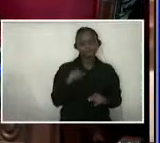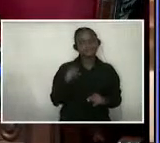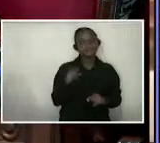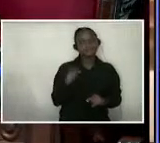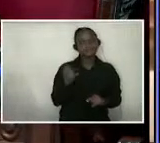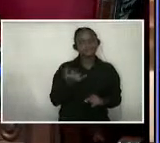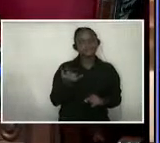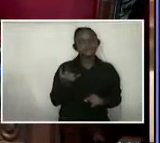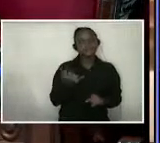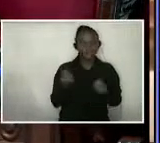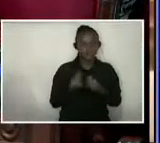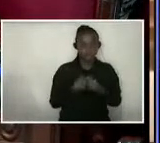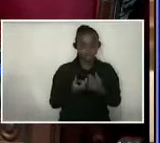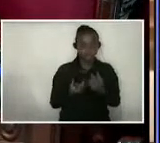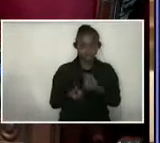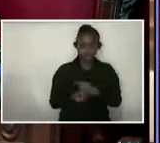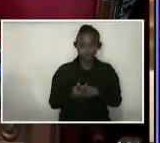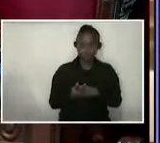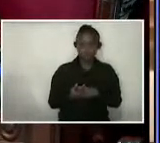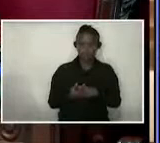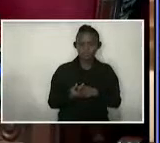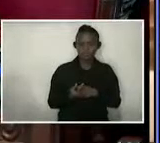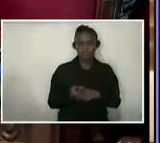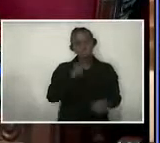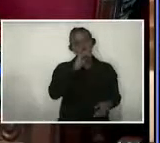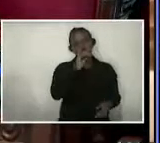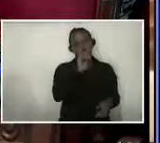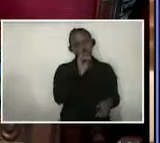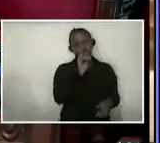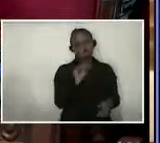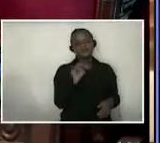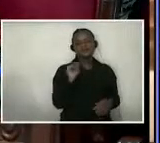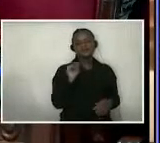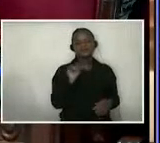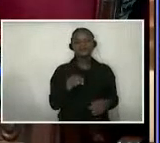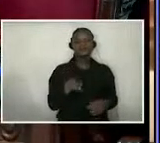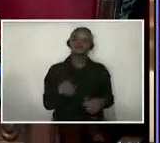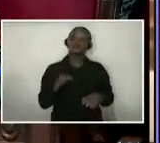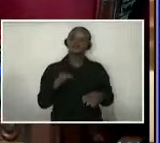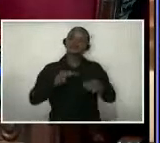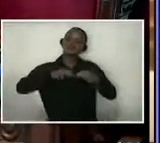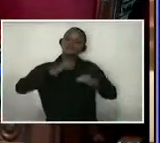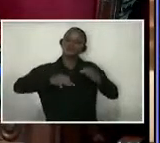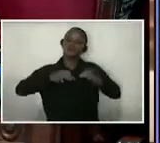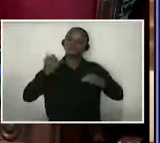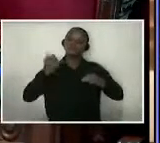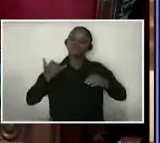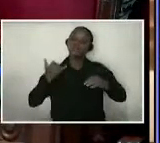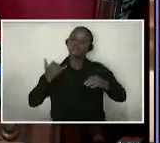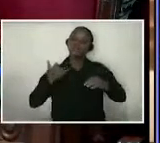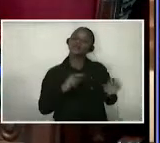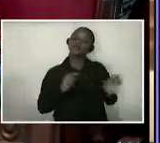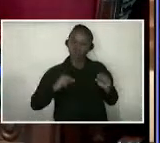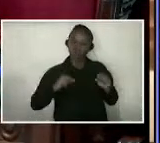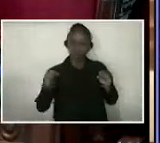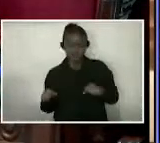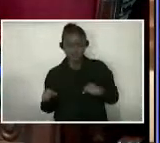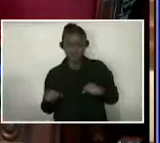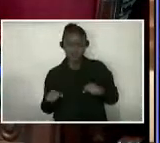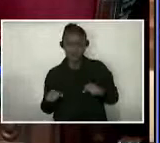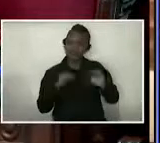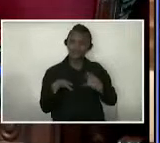becomes a reality when no party attains an outright majority in an election and then has to enter into an agreement with other parties in order to govern